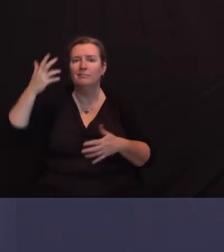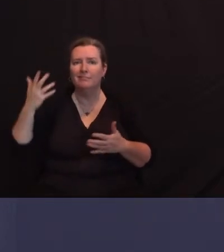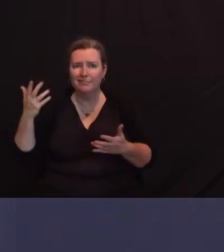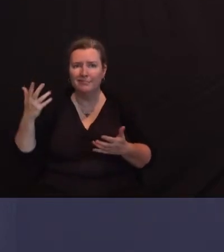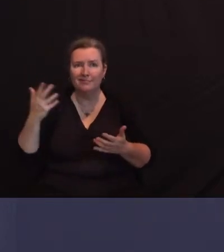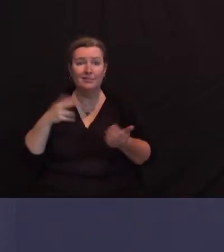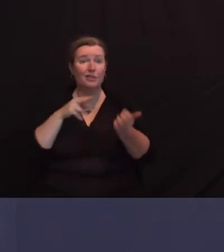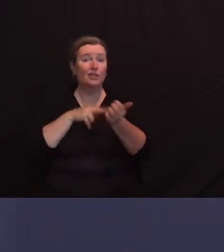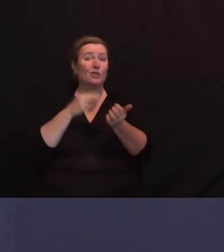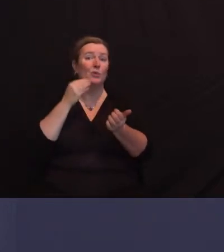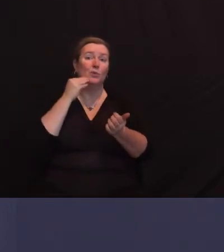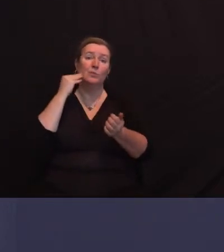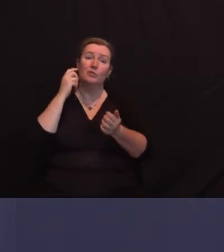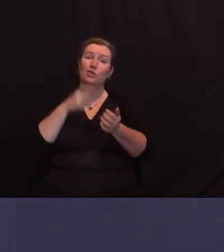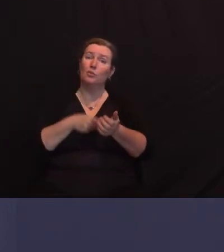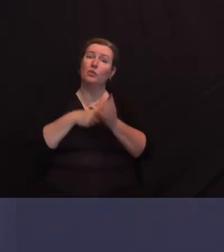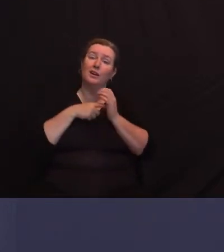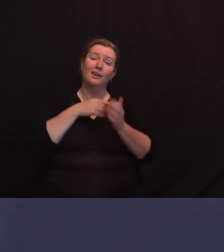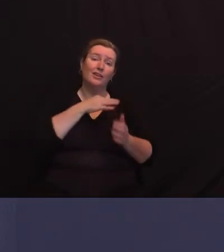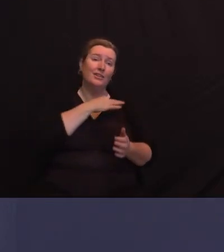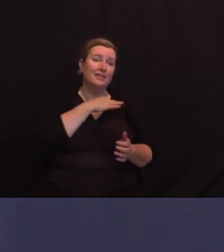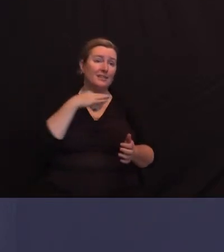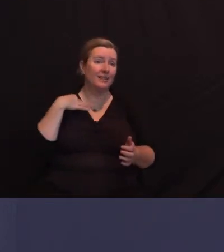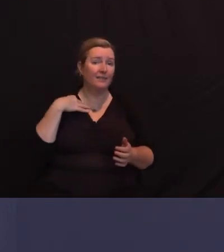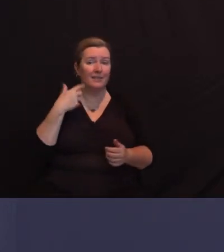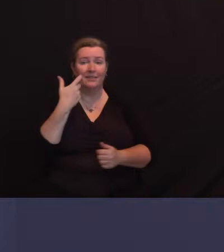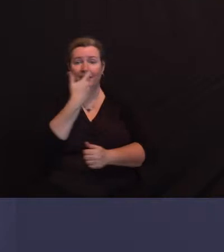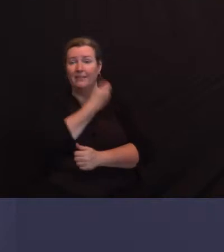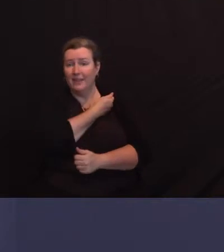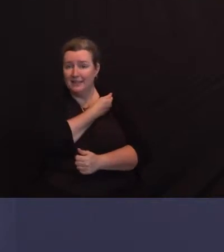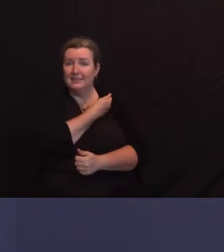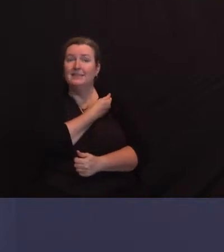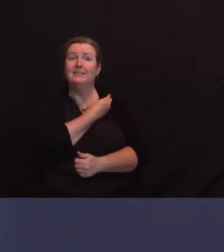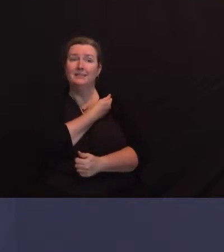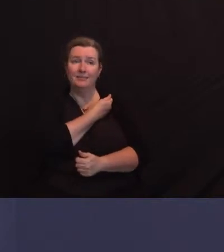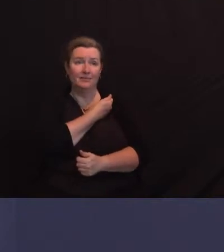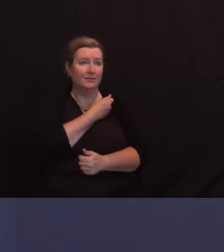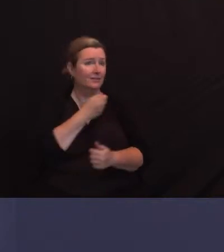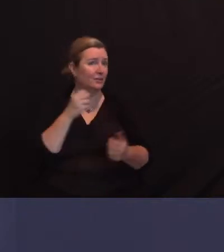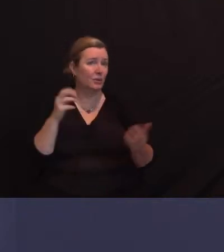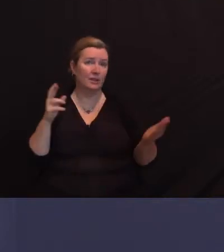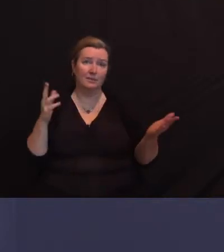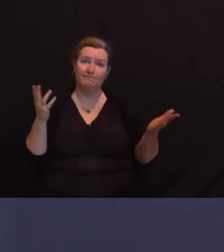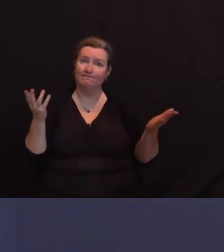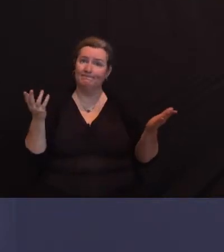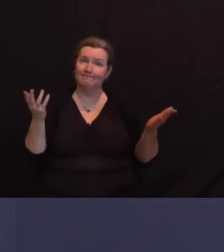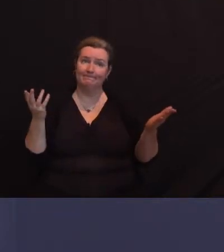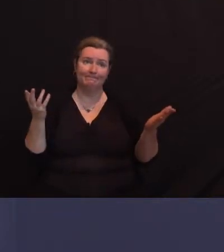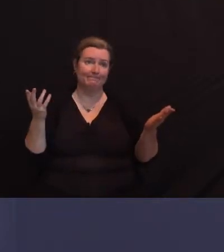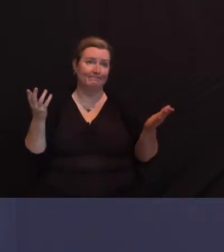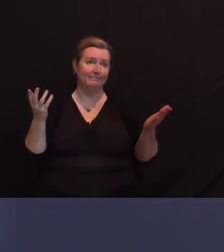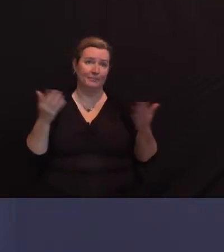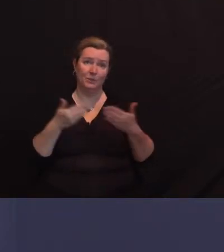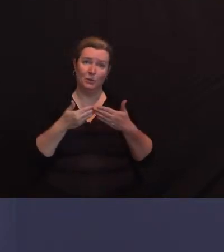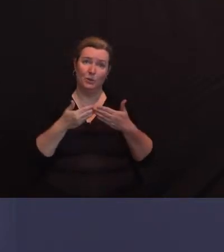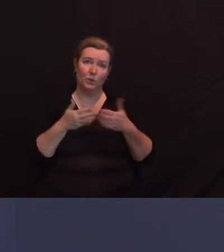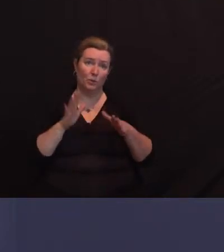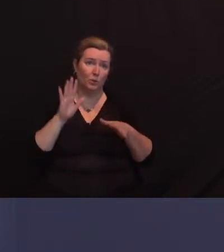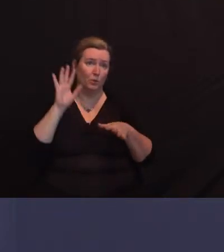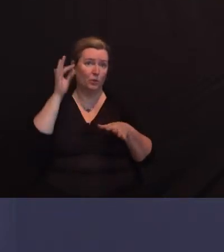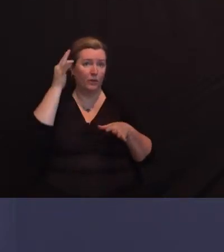be vaccinated against COVID-19 or risk losing federal Medicare and Medicaid